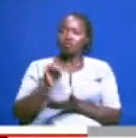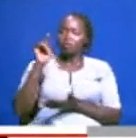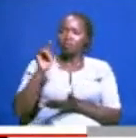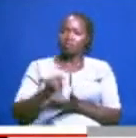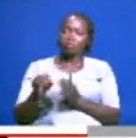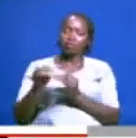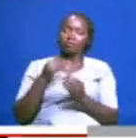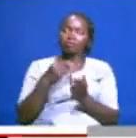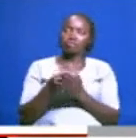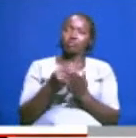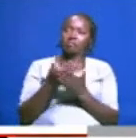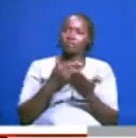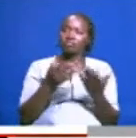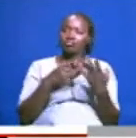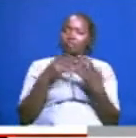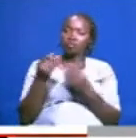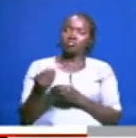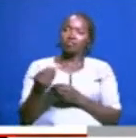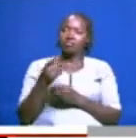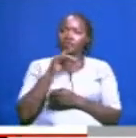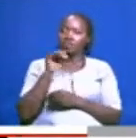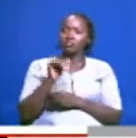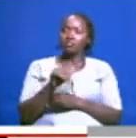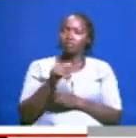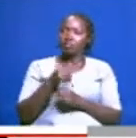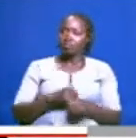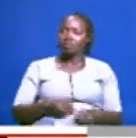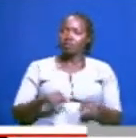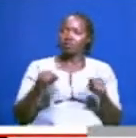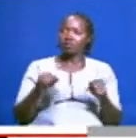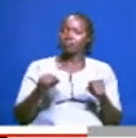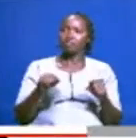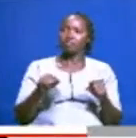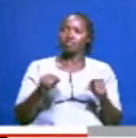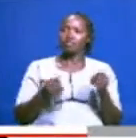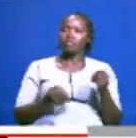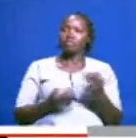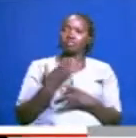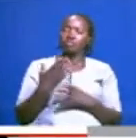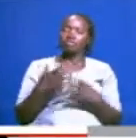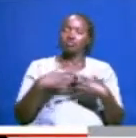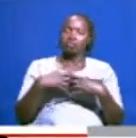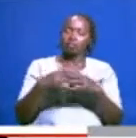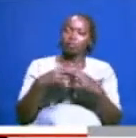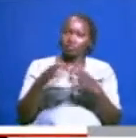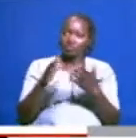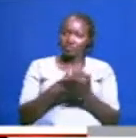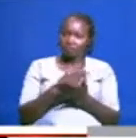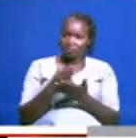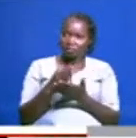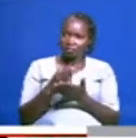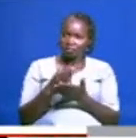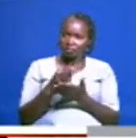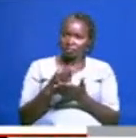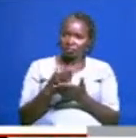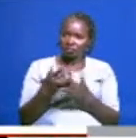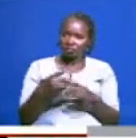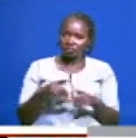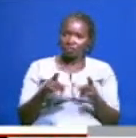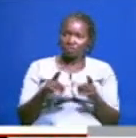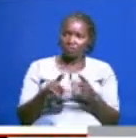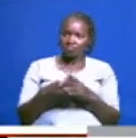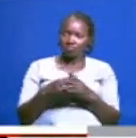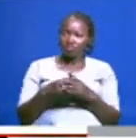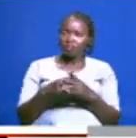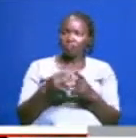money where it should go so that we are able to spur our manufacturing sector. Let us begin to